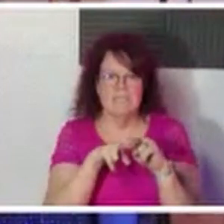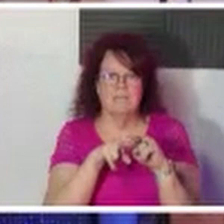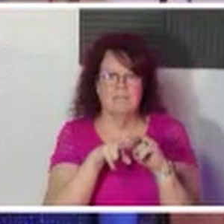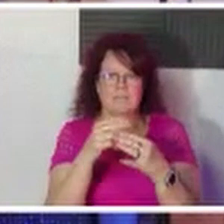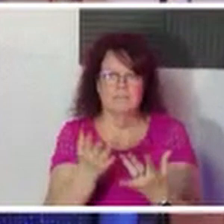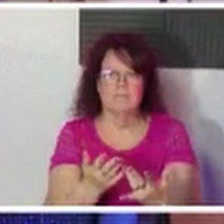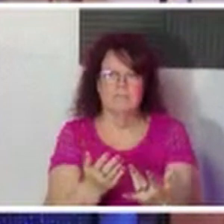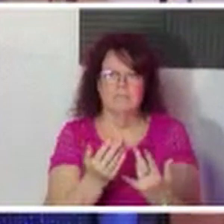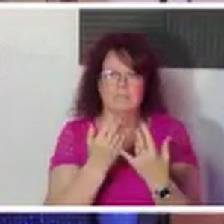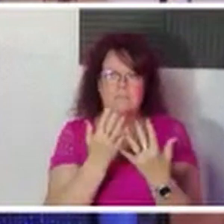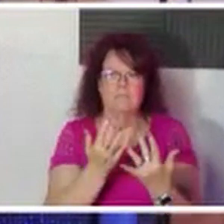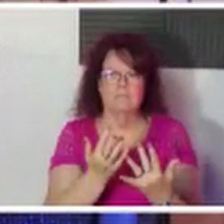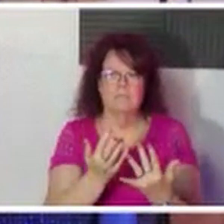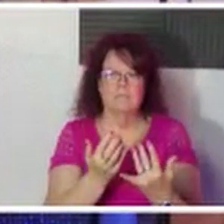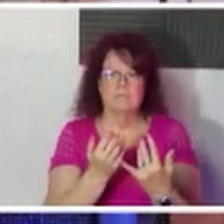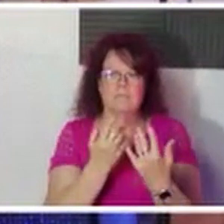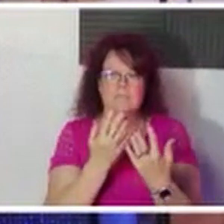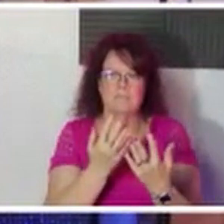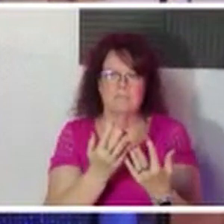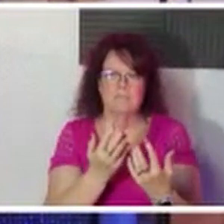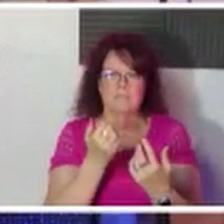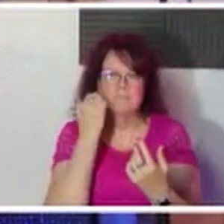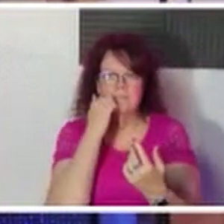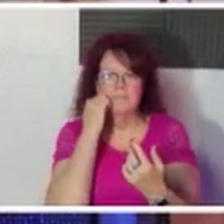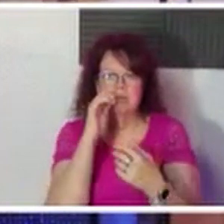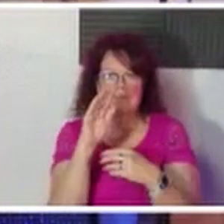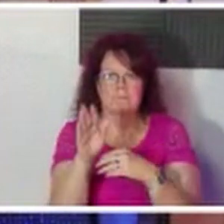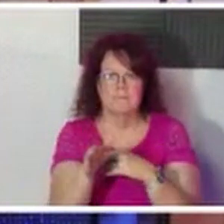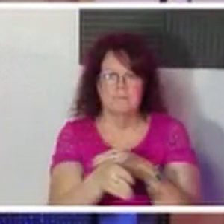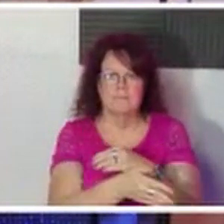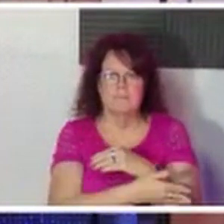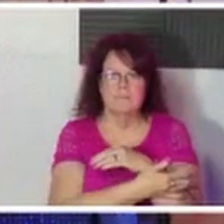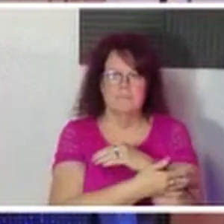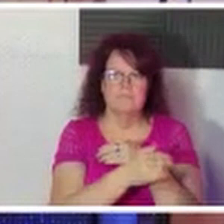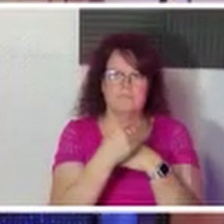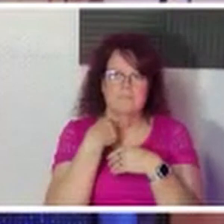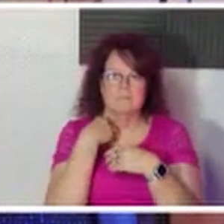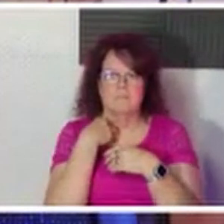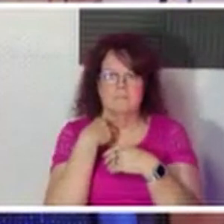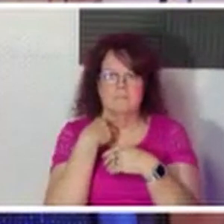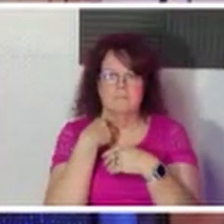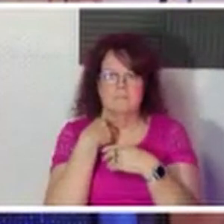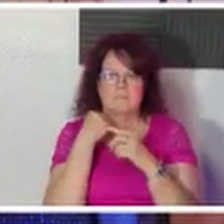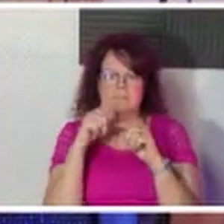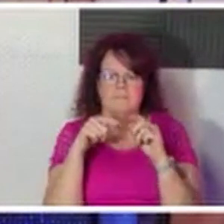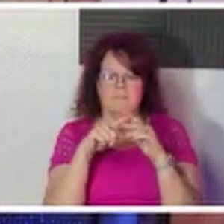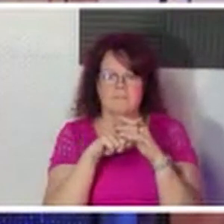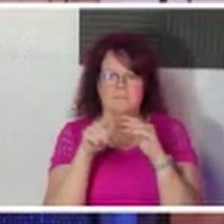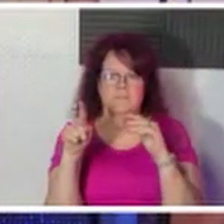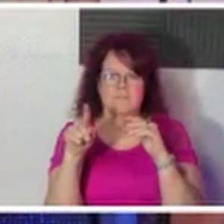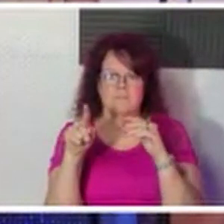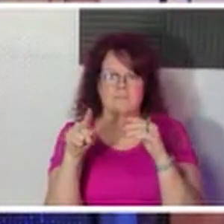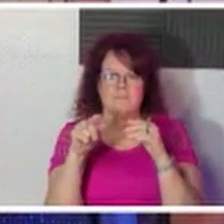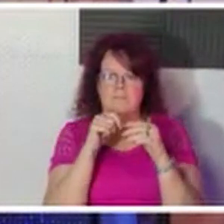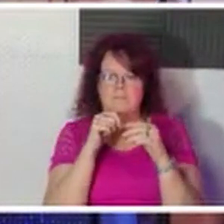waiting, and they're getting caught and trapped. From what I